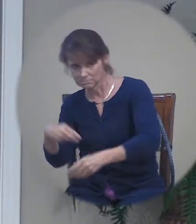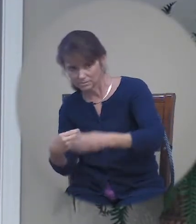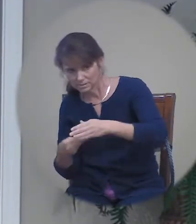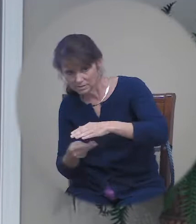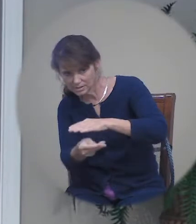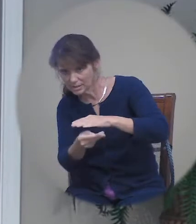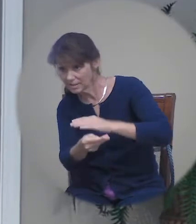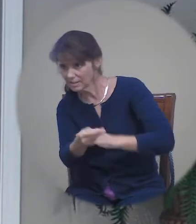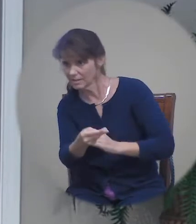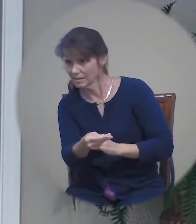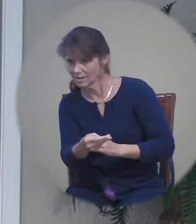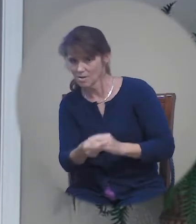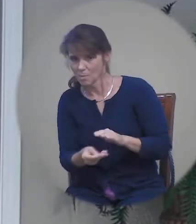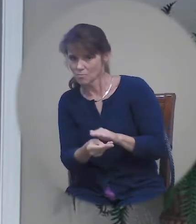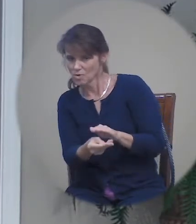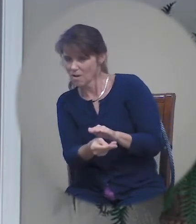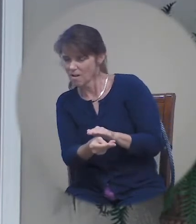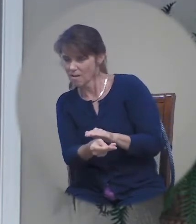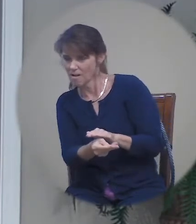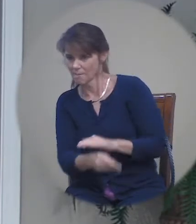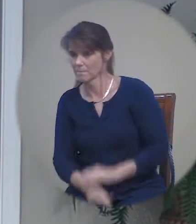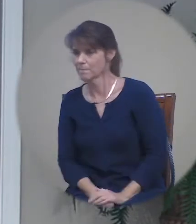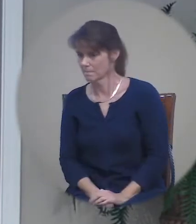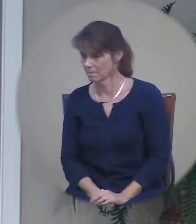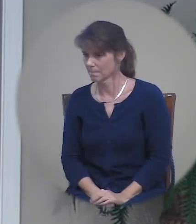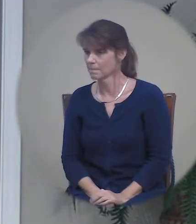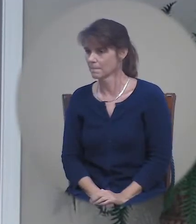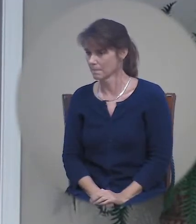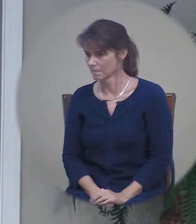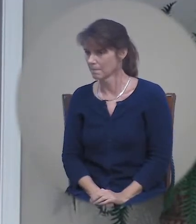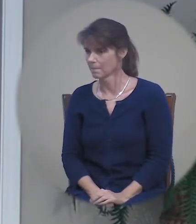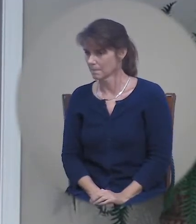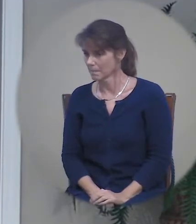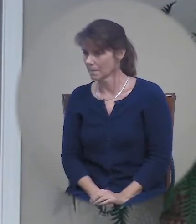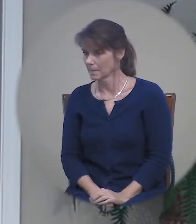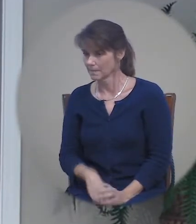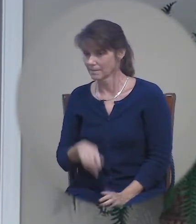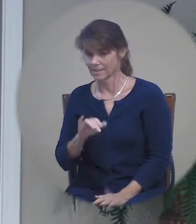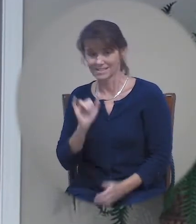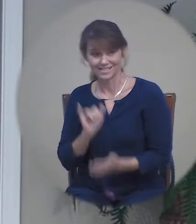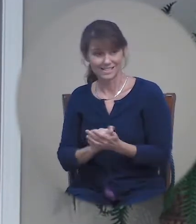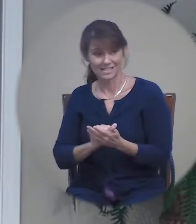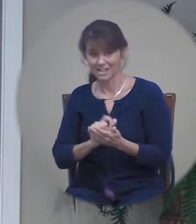used that to try to buy off Sennacherib. But is that all he did?